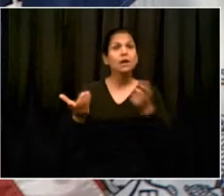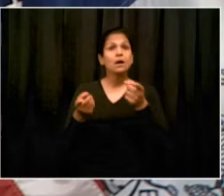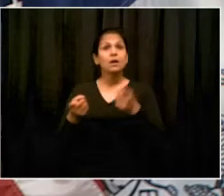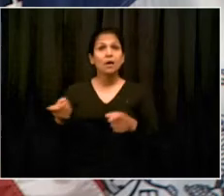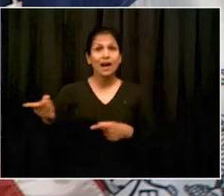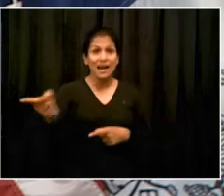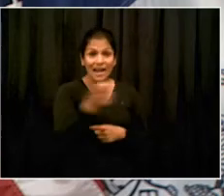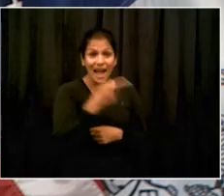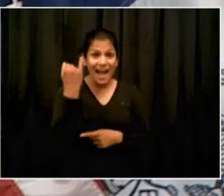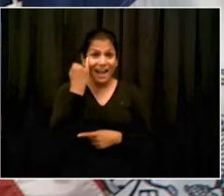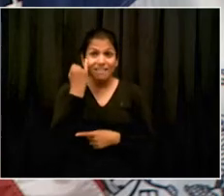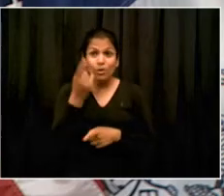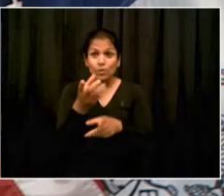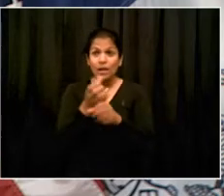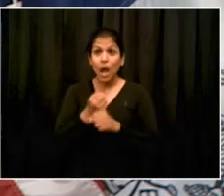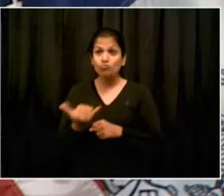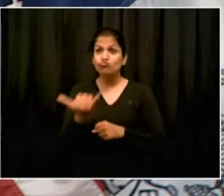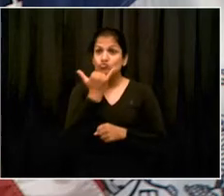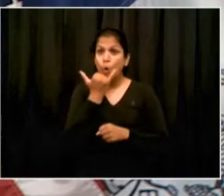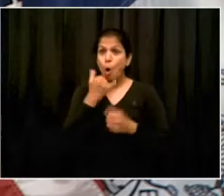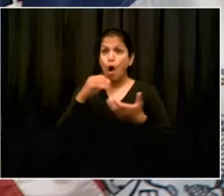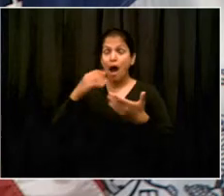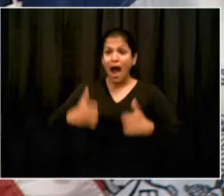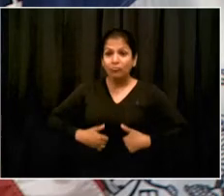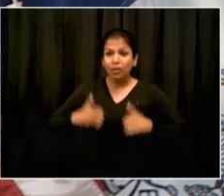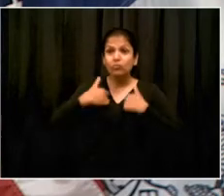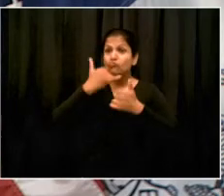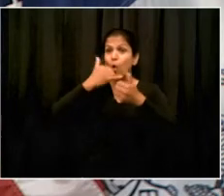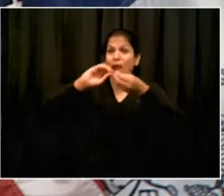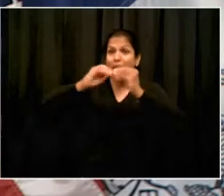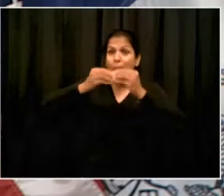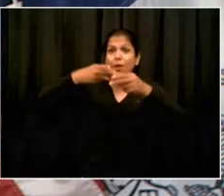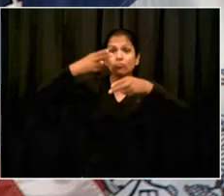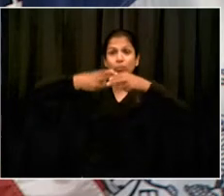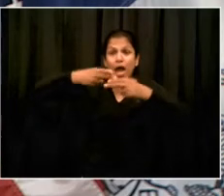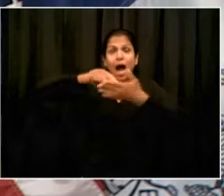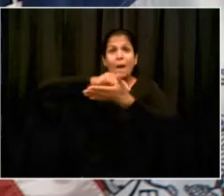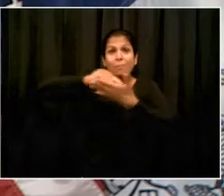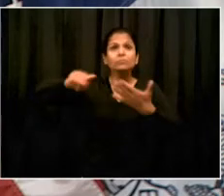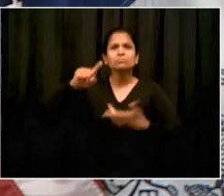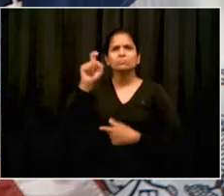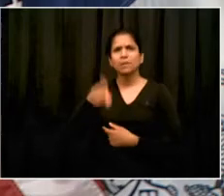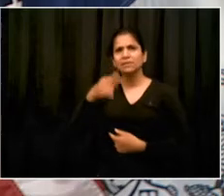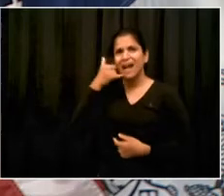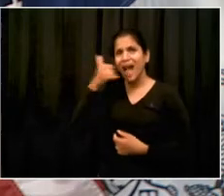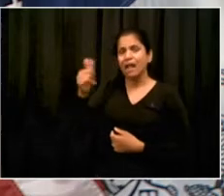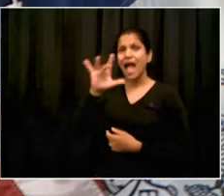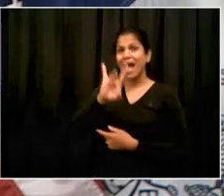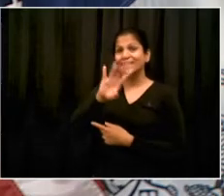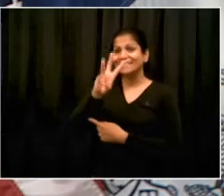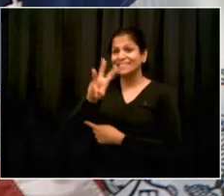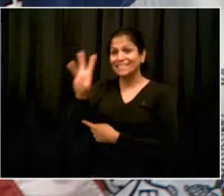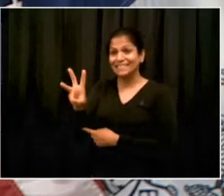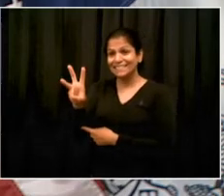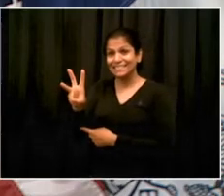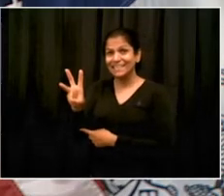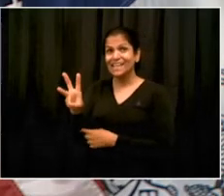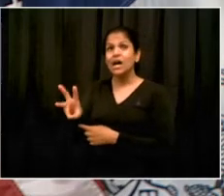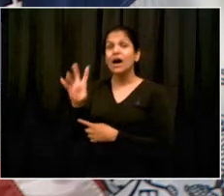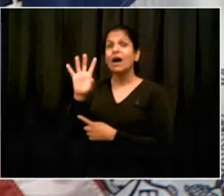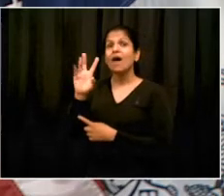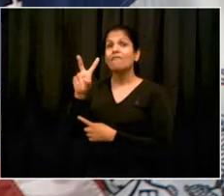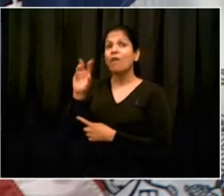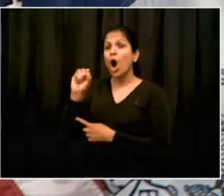866-VOTE-NYC, 866-VOTE-NYC, and demand the right ballot immediately. The Board of Elections simply has